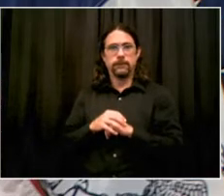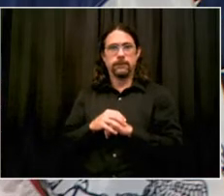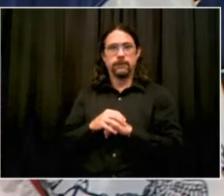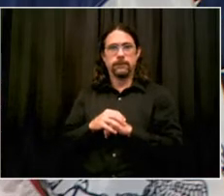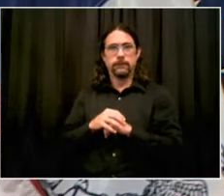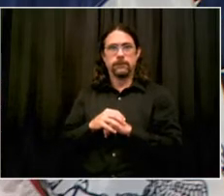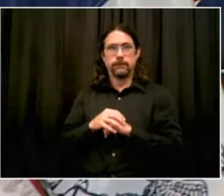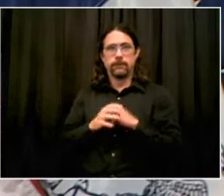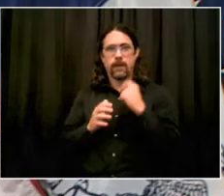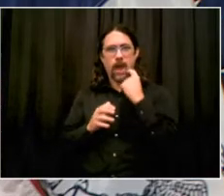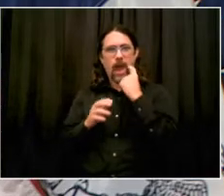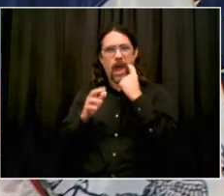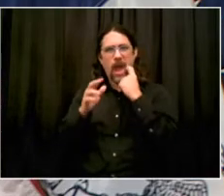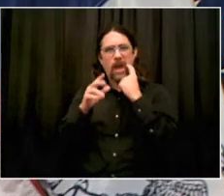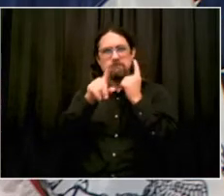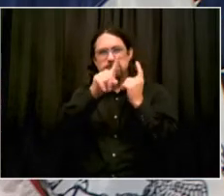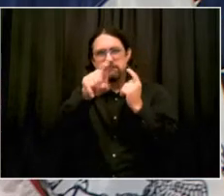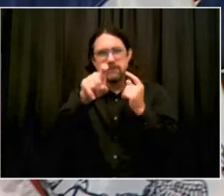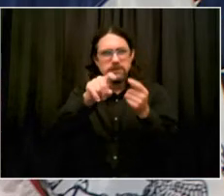record straight on this.